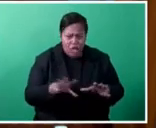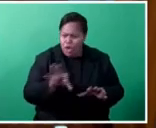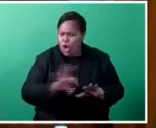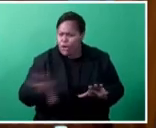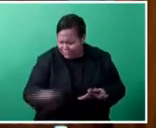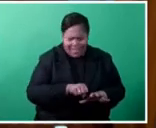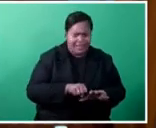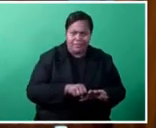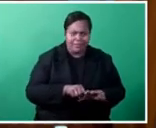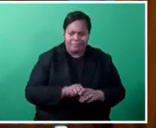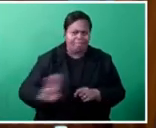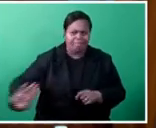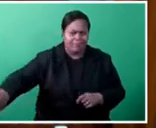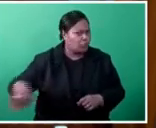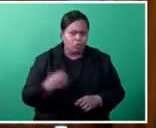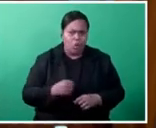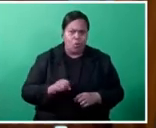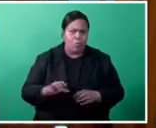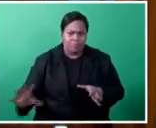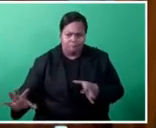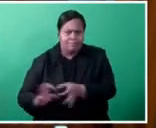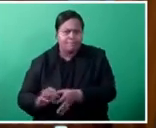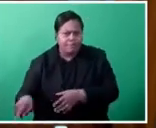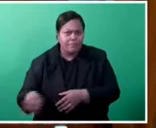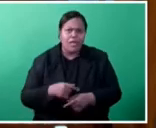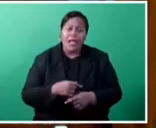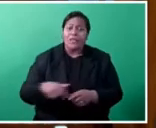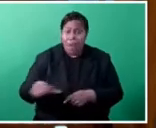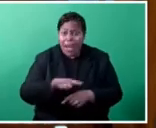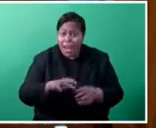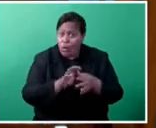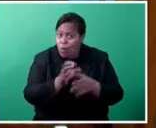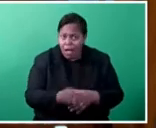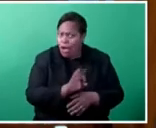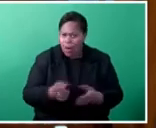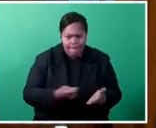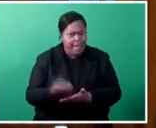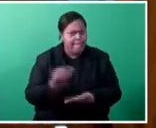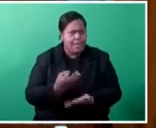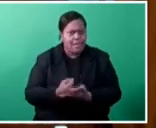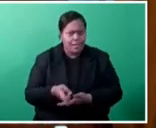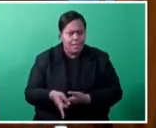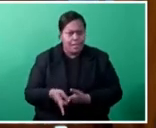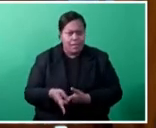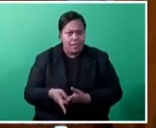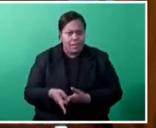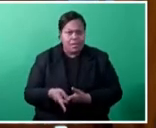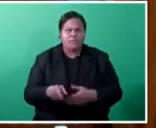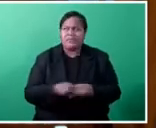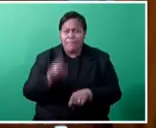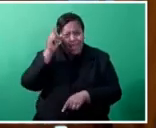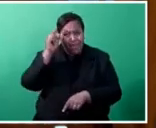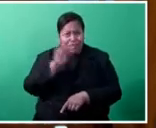is not. Furthermore, the landowners do not incur any administration fee like they do with Ethiopia Land Trust